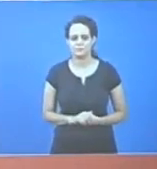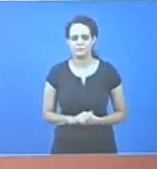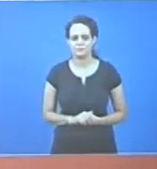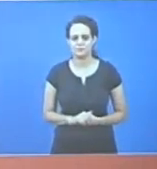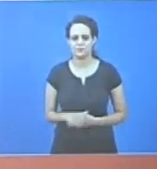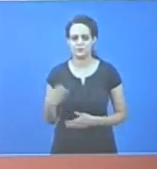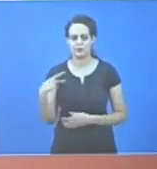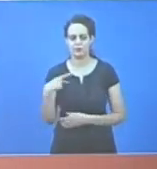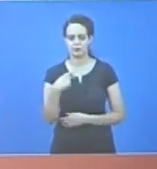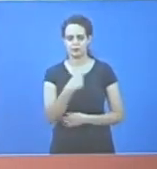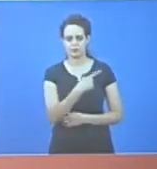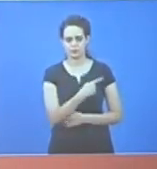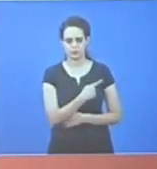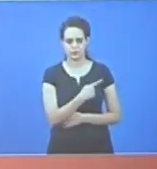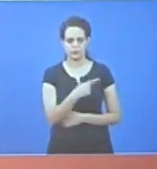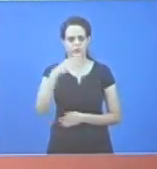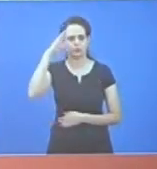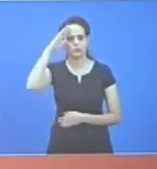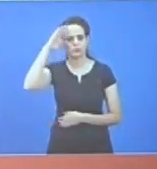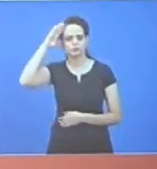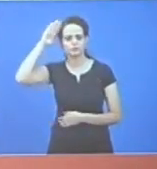Pastor Dennis from Cuba.